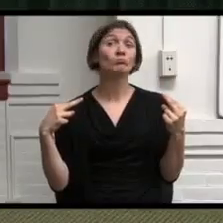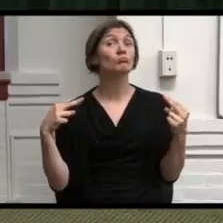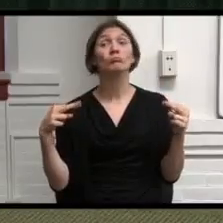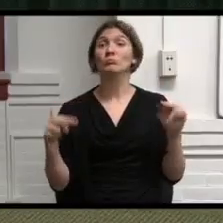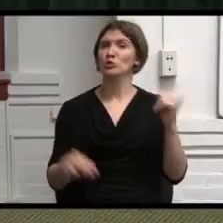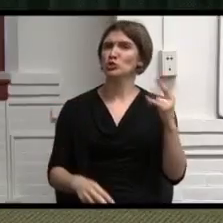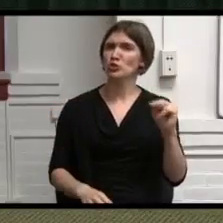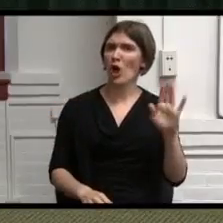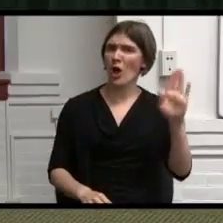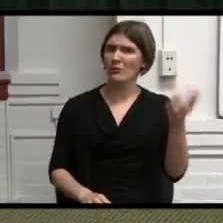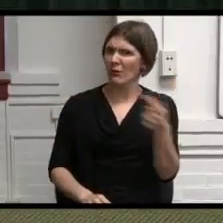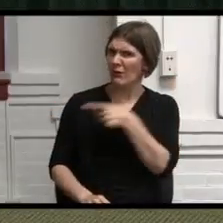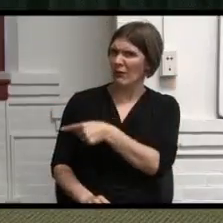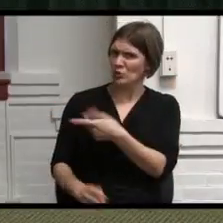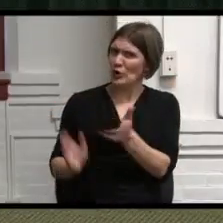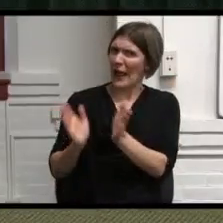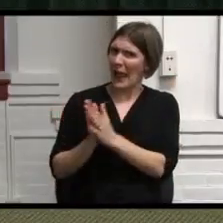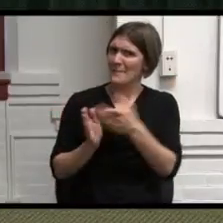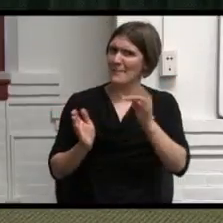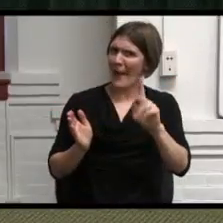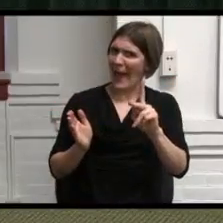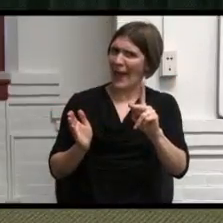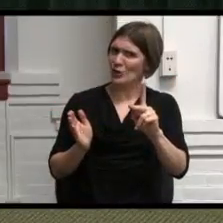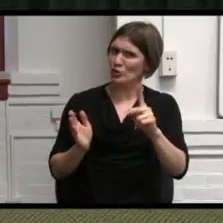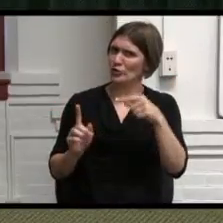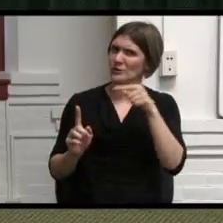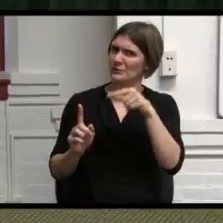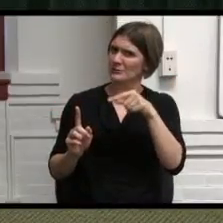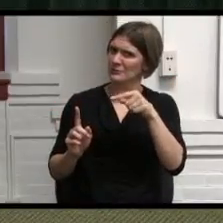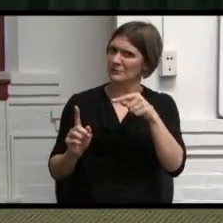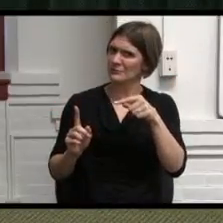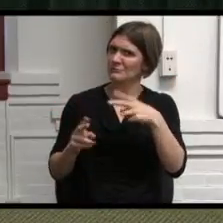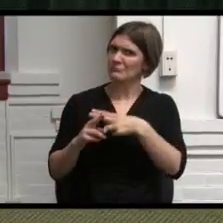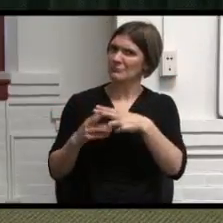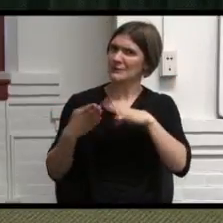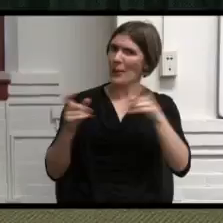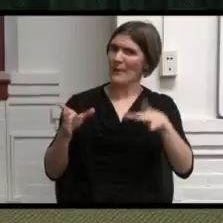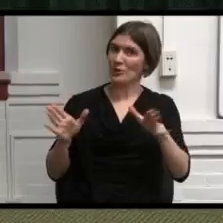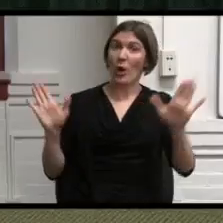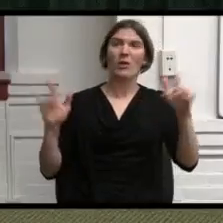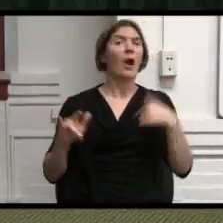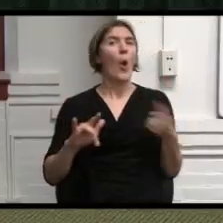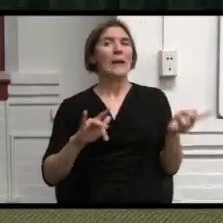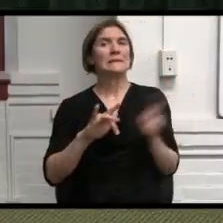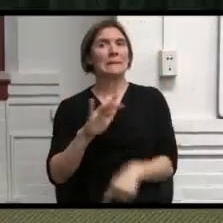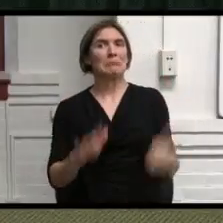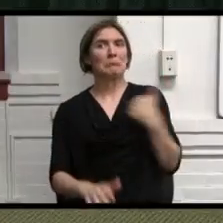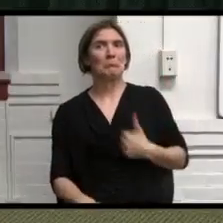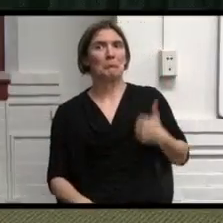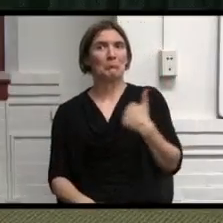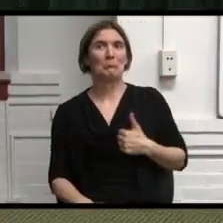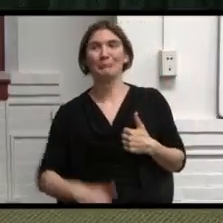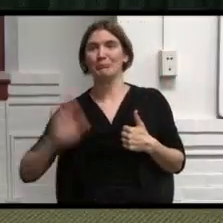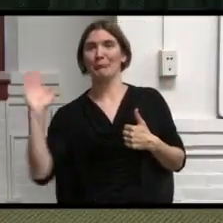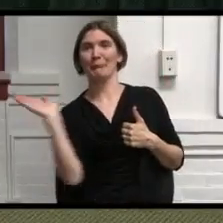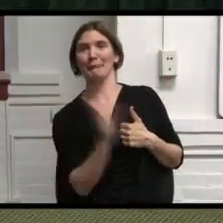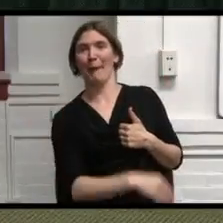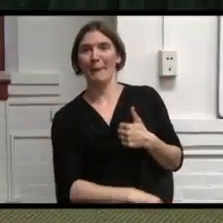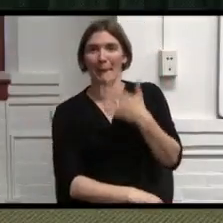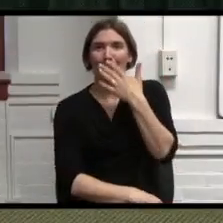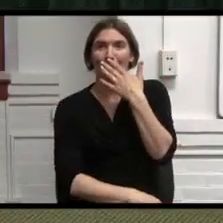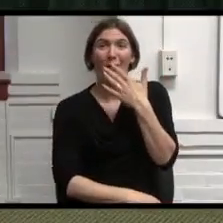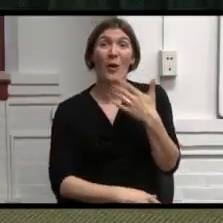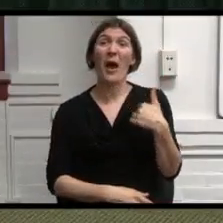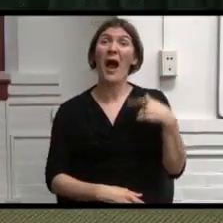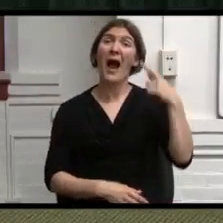You're not gonna ask the chair if they wanna, or the? Oh yeah, I skipped right over you, Patrick. You skipped